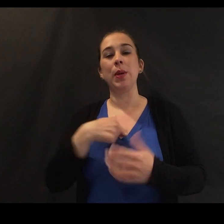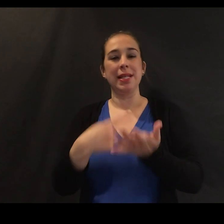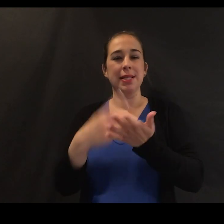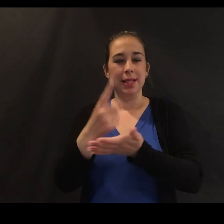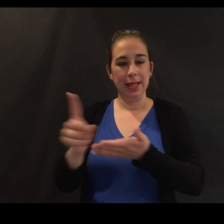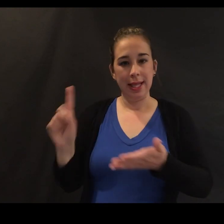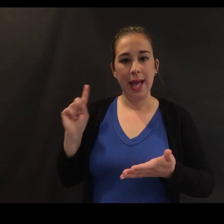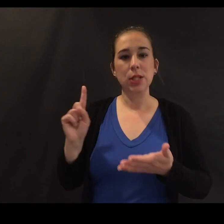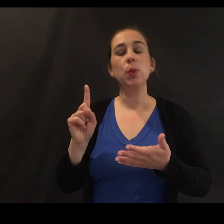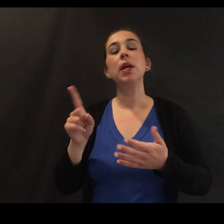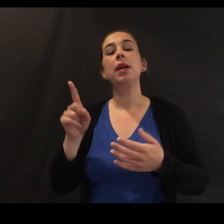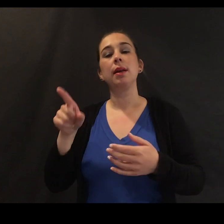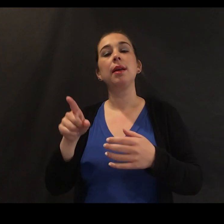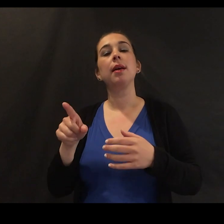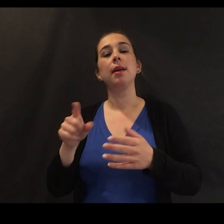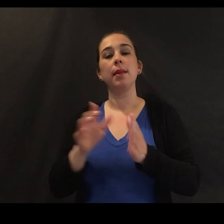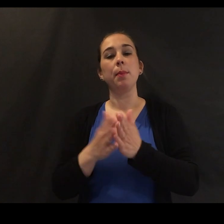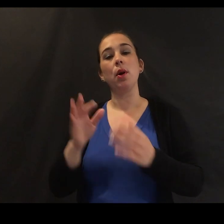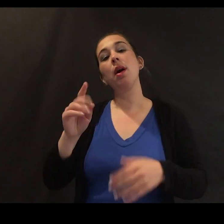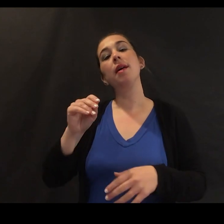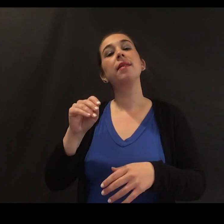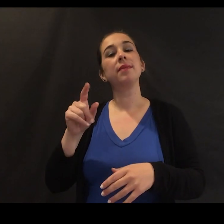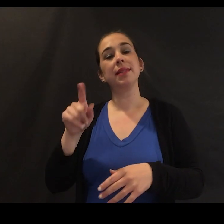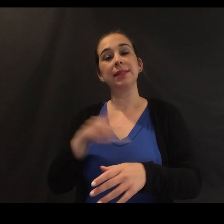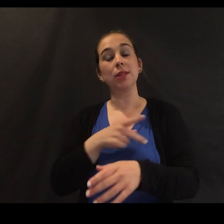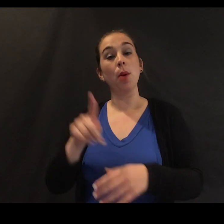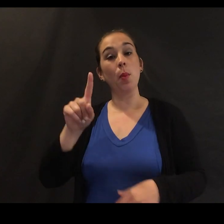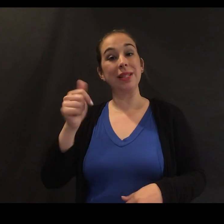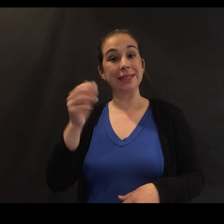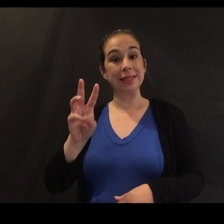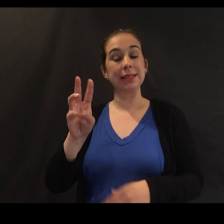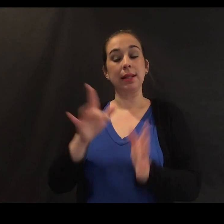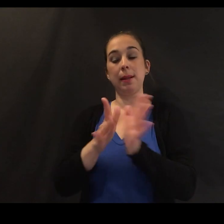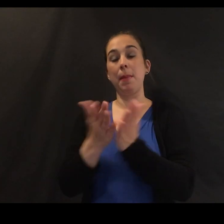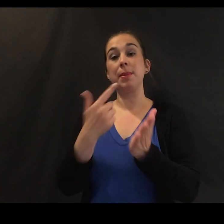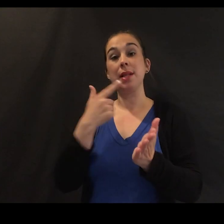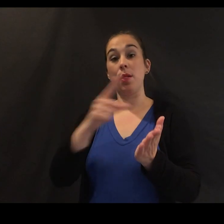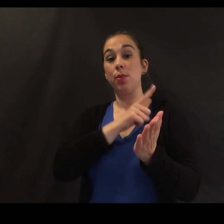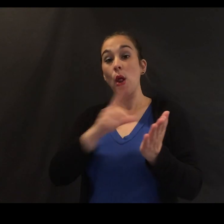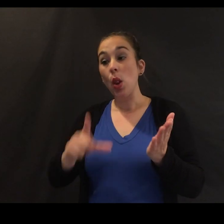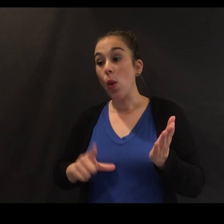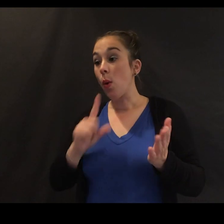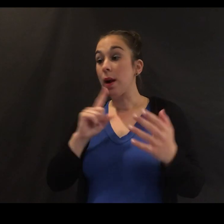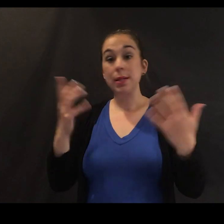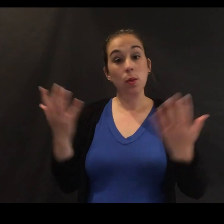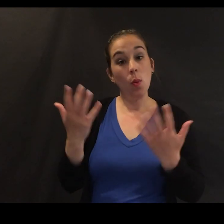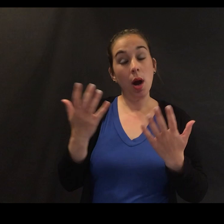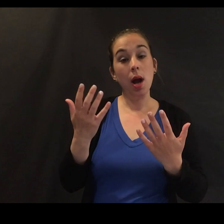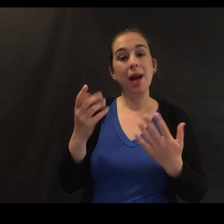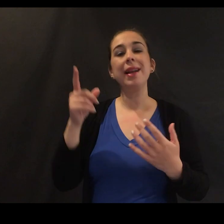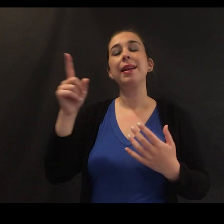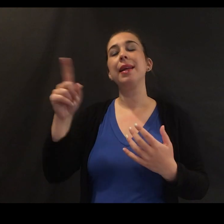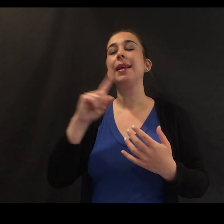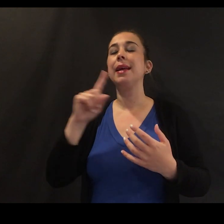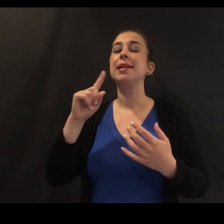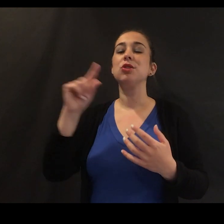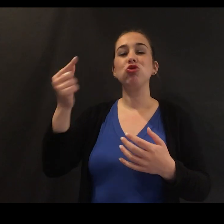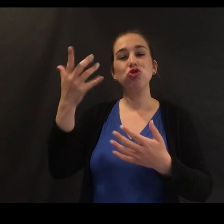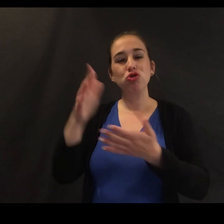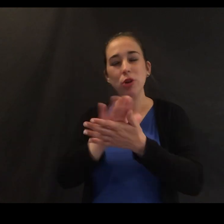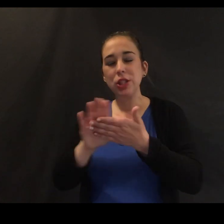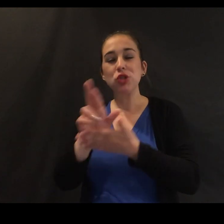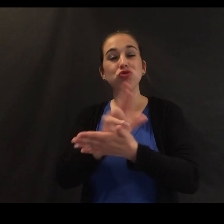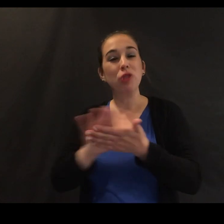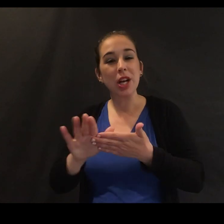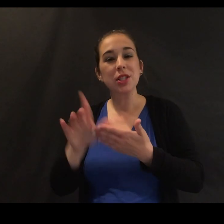in the book of Psalms chapter 116, the Bible says the Lord is, what is He? He is gracious and righteous. Our God